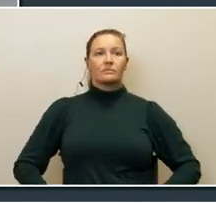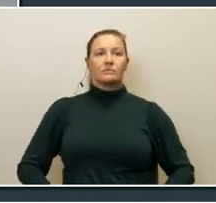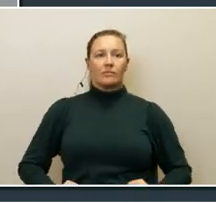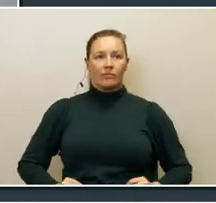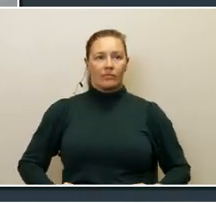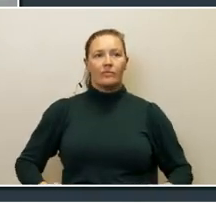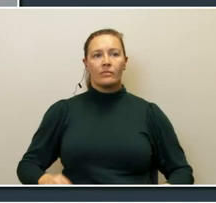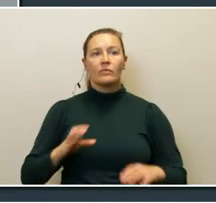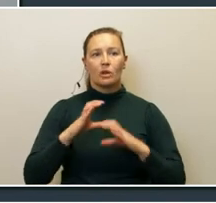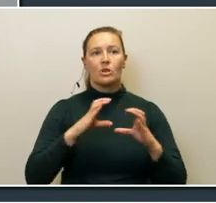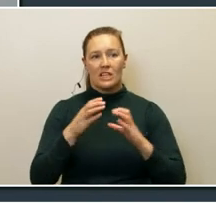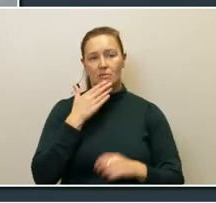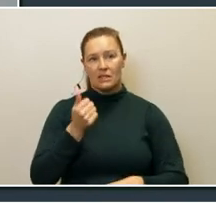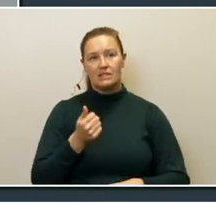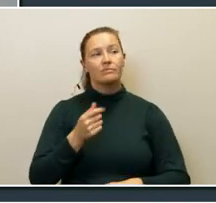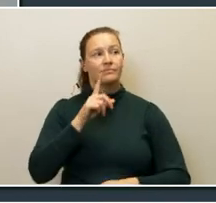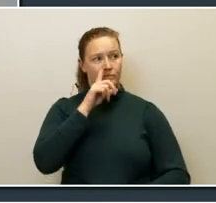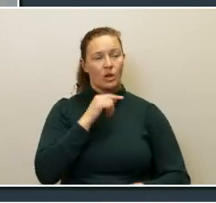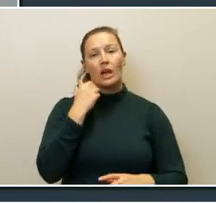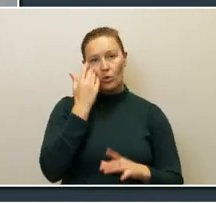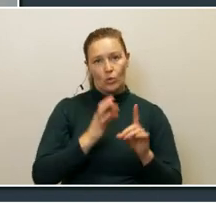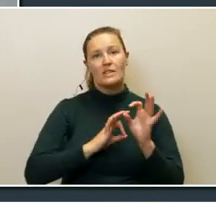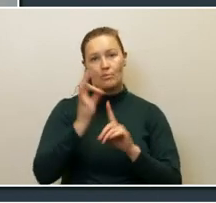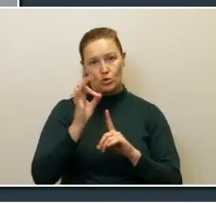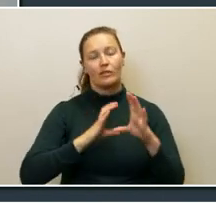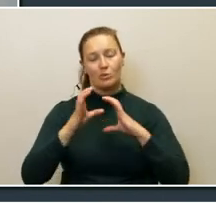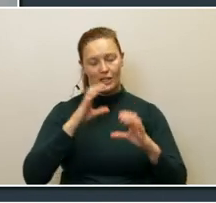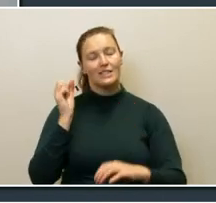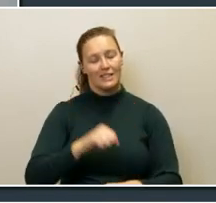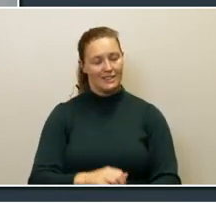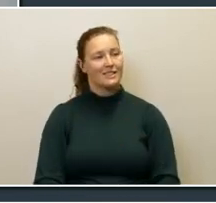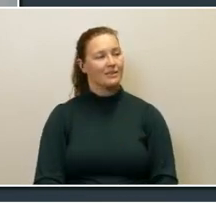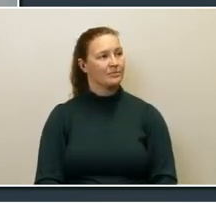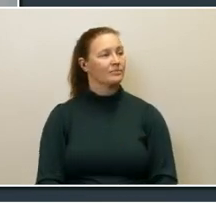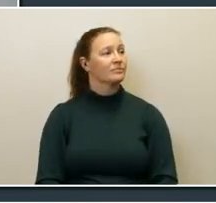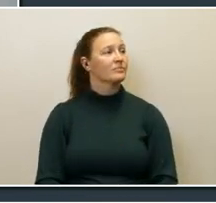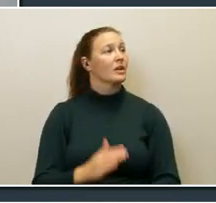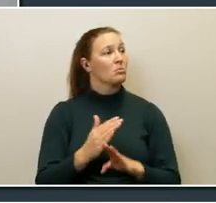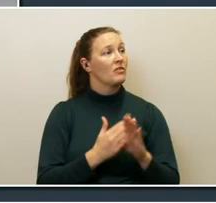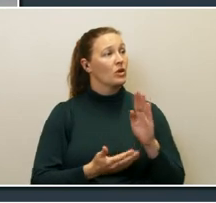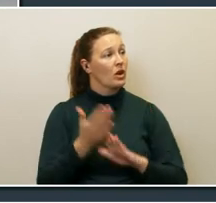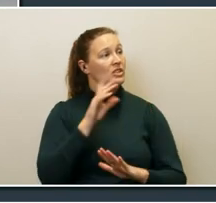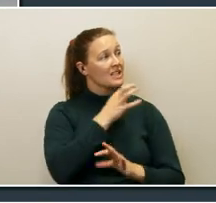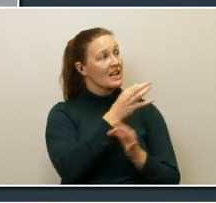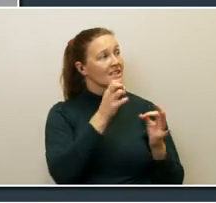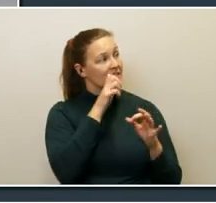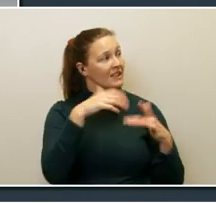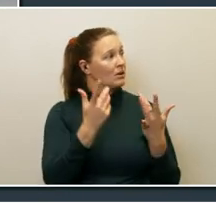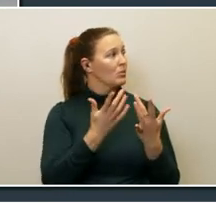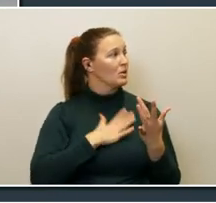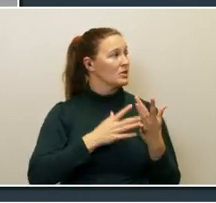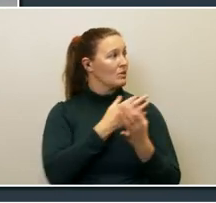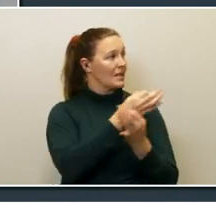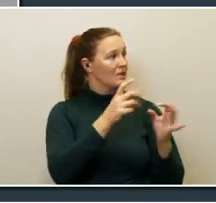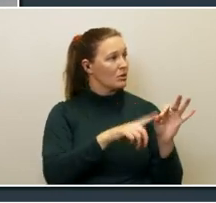communication, please. Okay. We can always improve in that area. Thank you. Before you disappear, yeah. I'll just check in case any